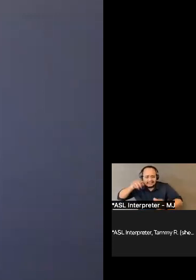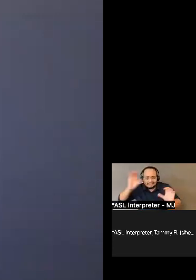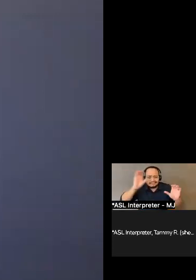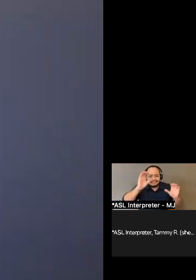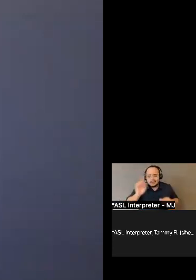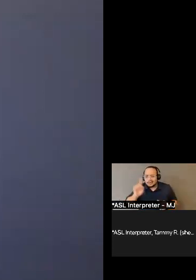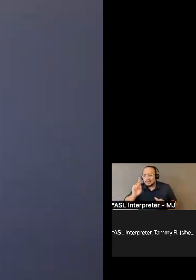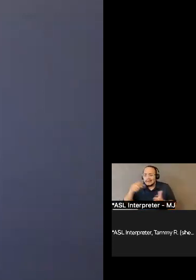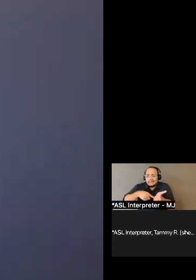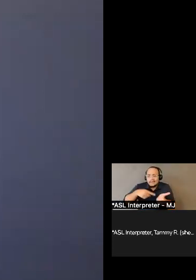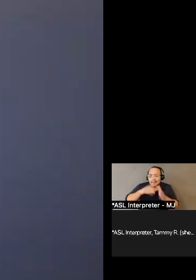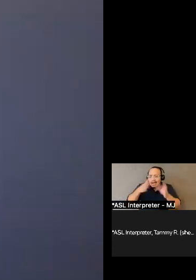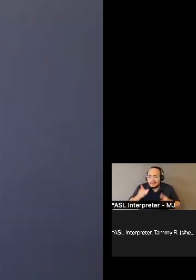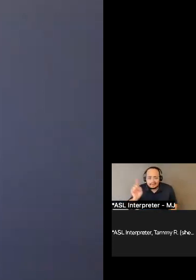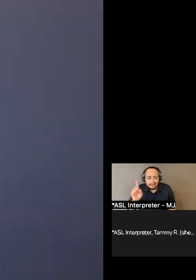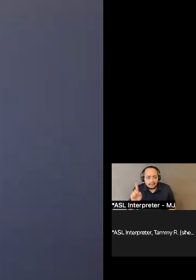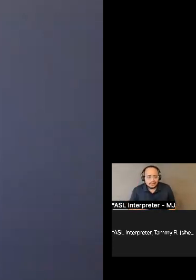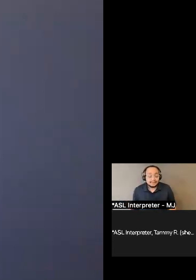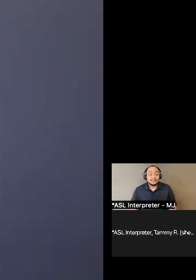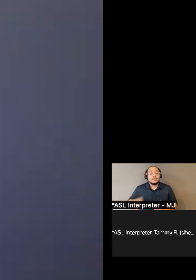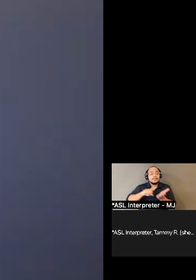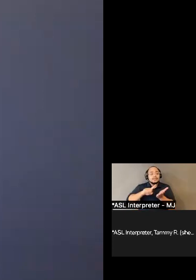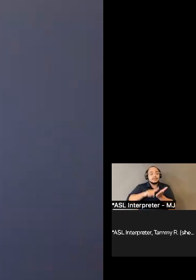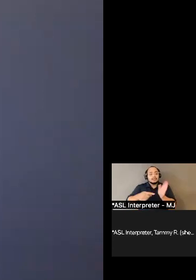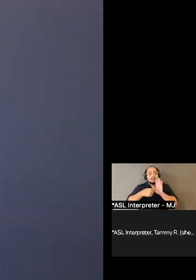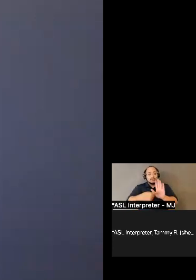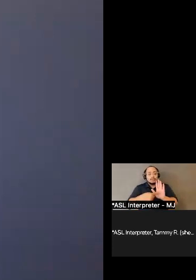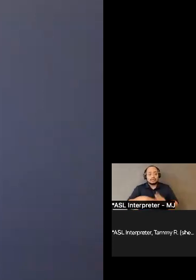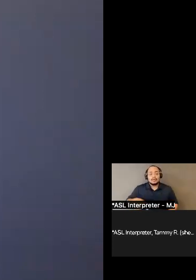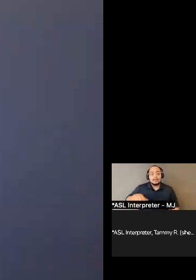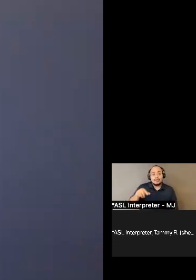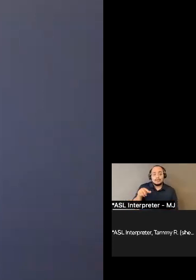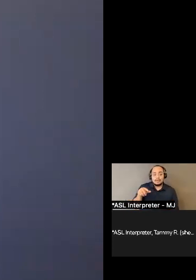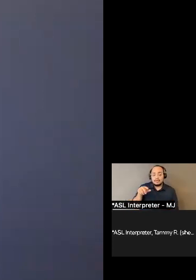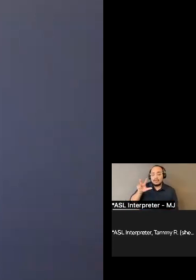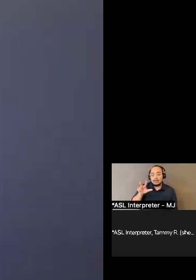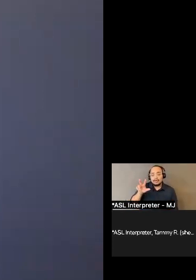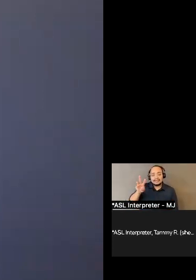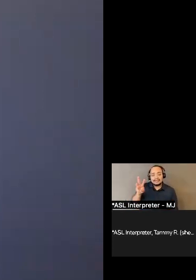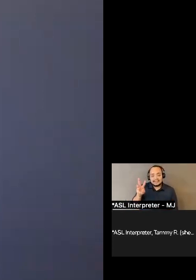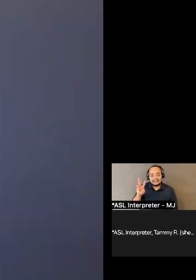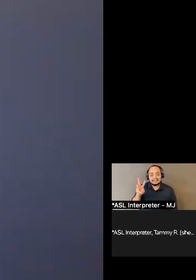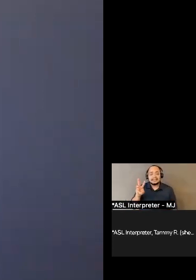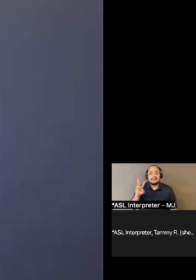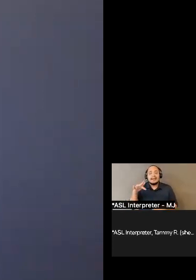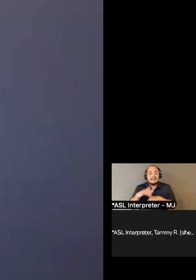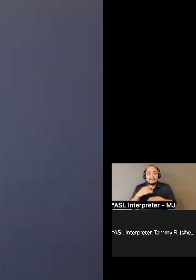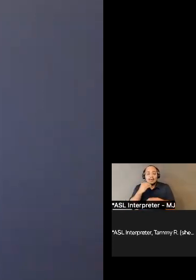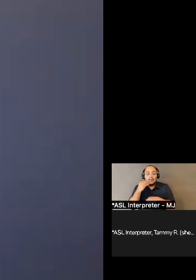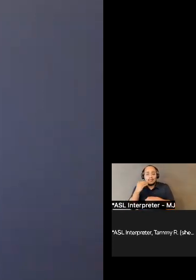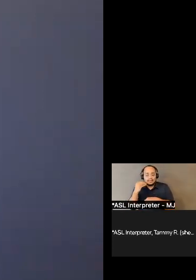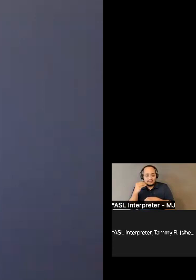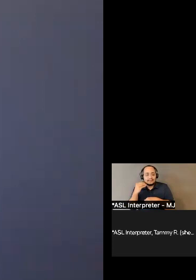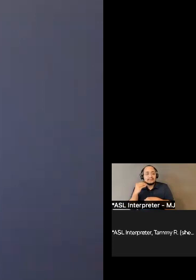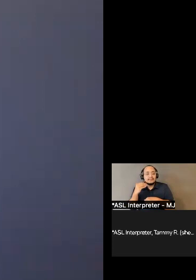own communities. Research shows that only 36 affordable and available homes exist for every 100